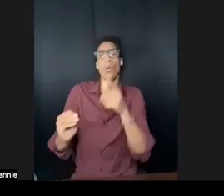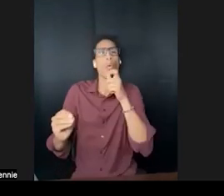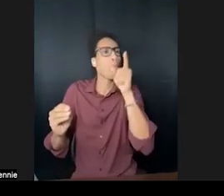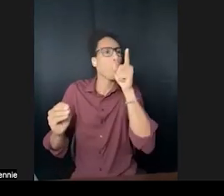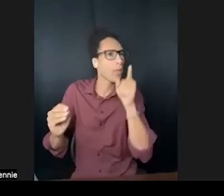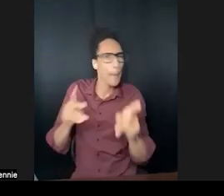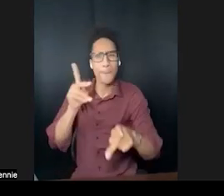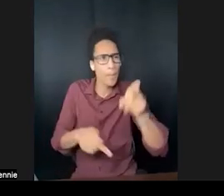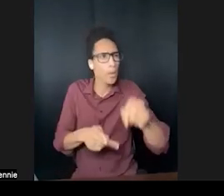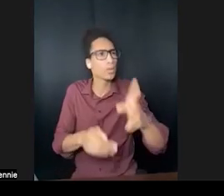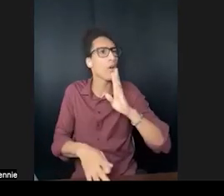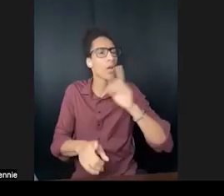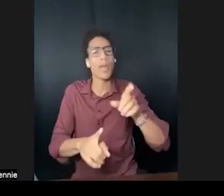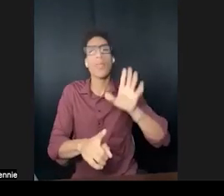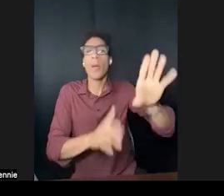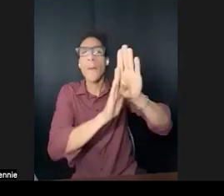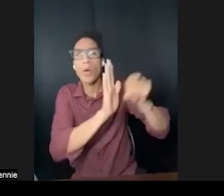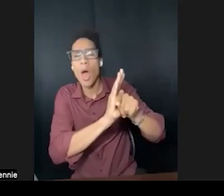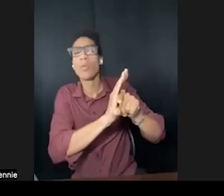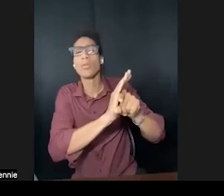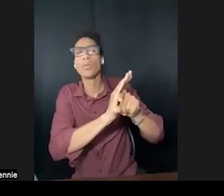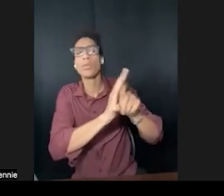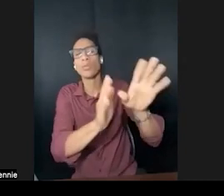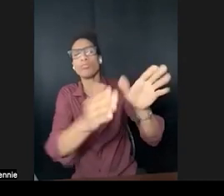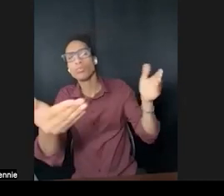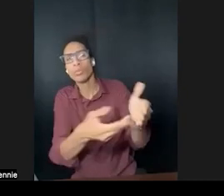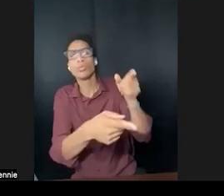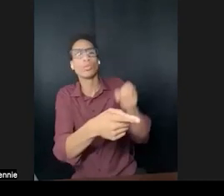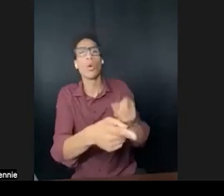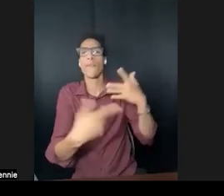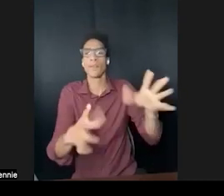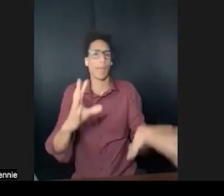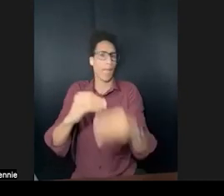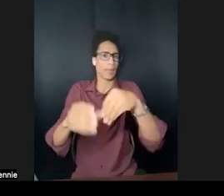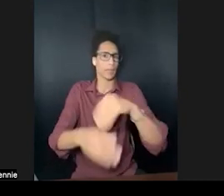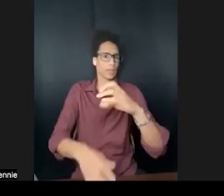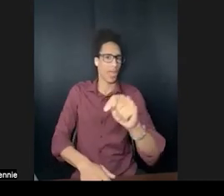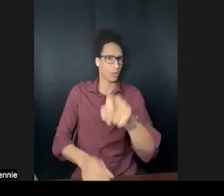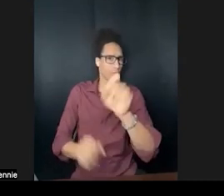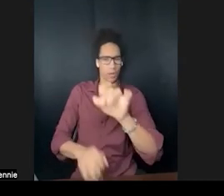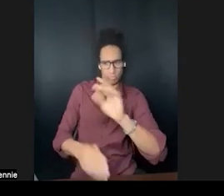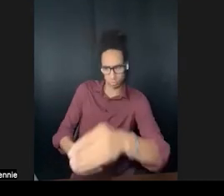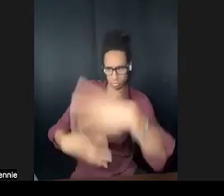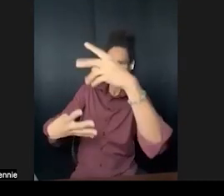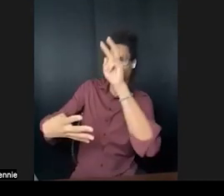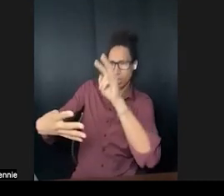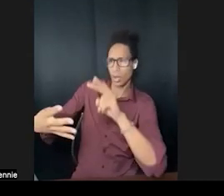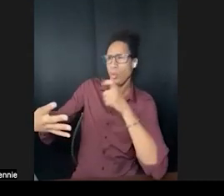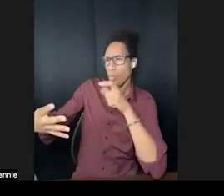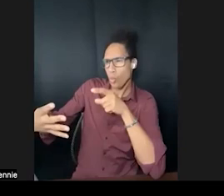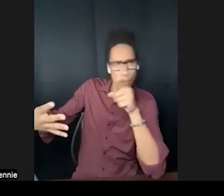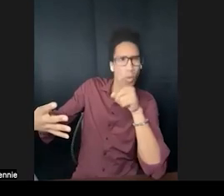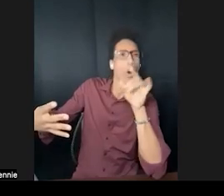this panel in the chat. So please take a second to look at them. You might have some questions as it relates to some of their background,